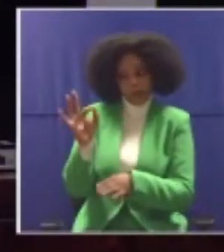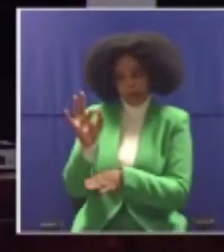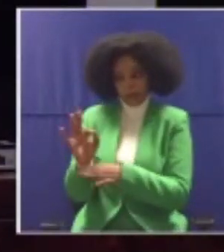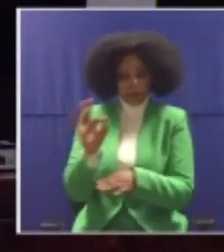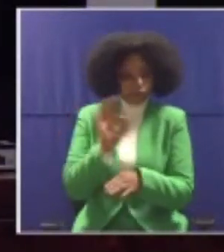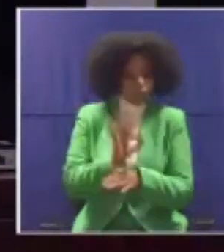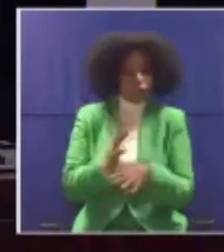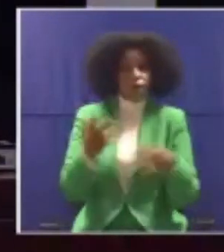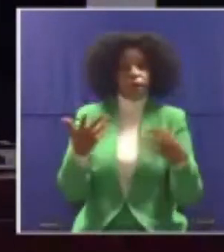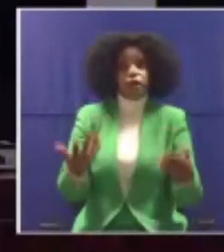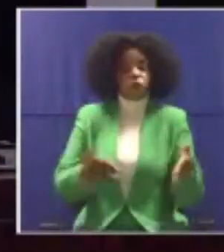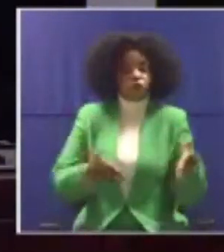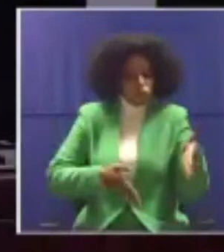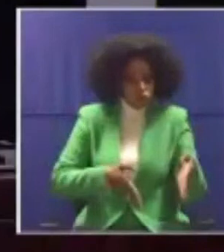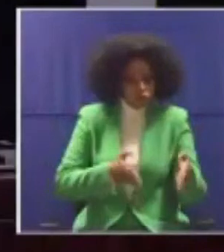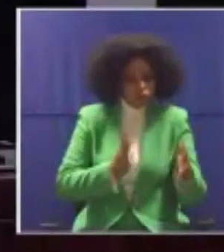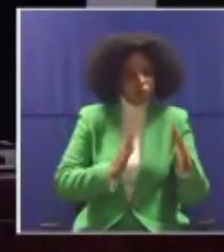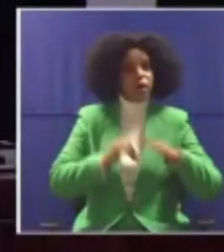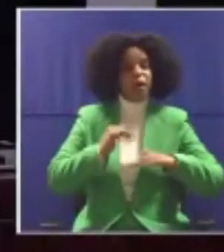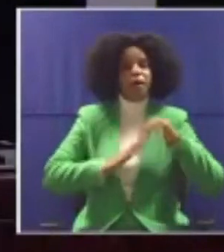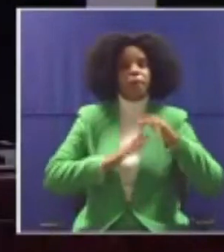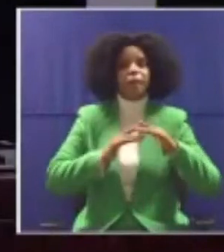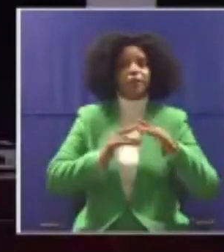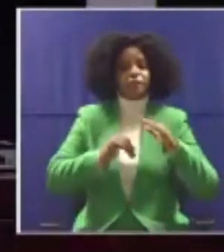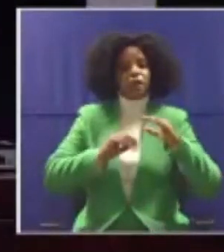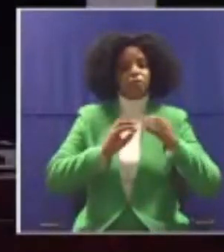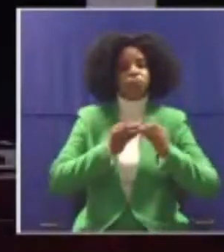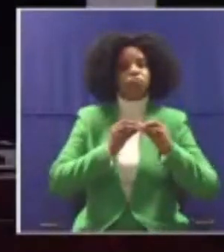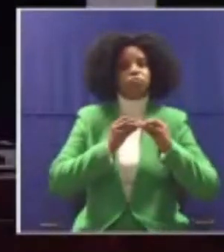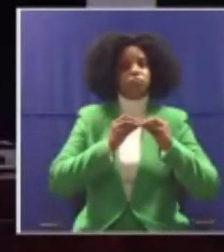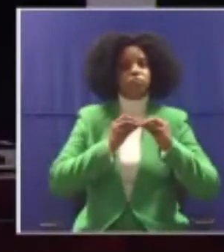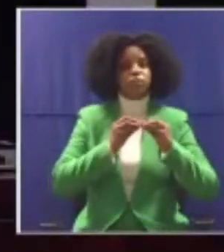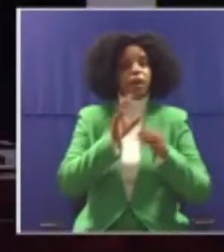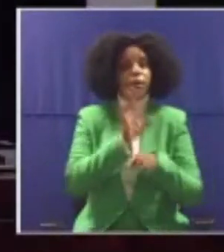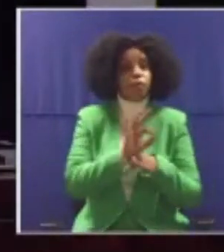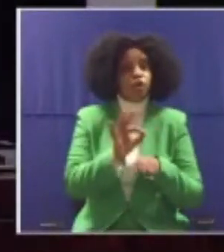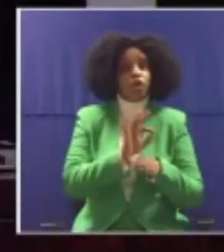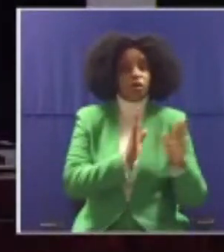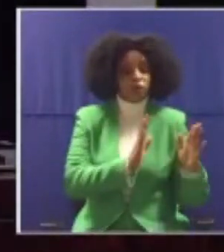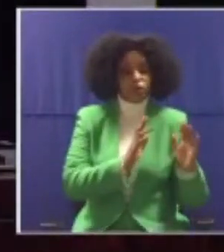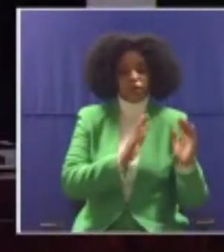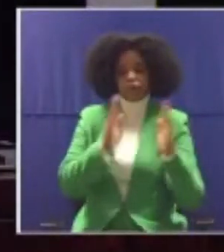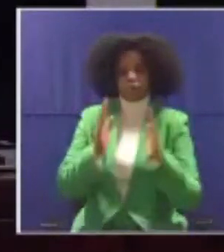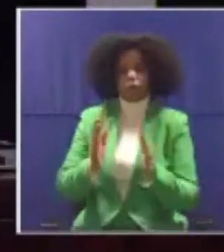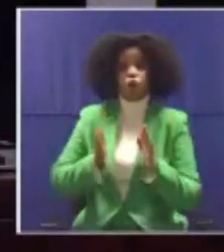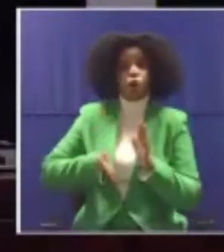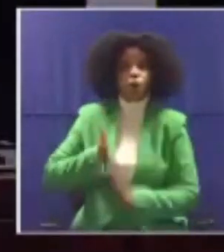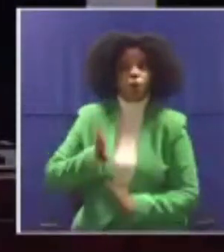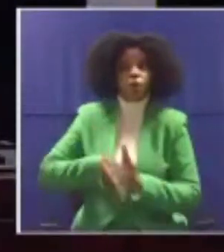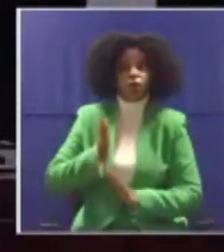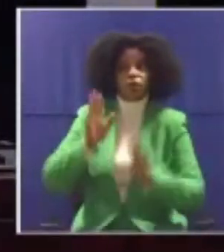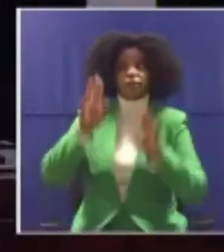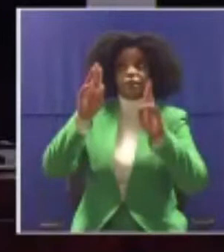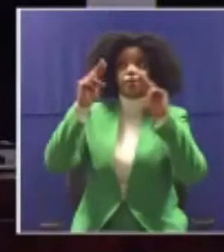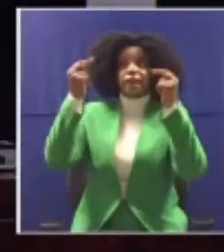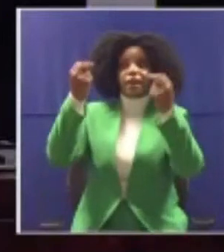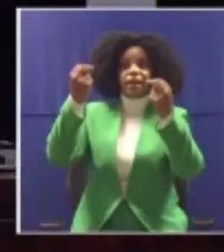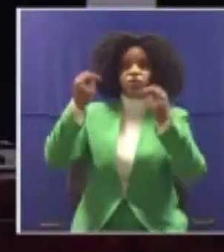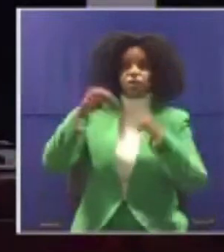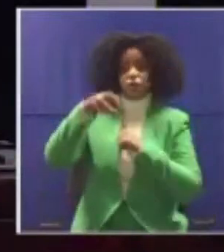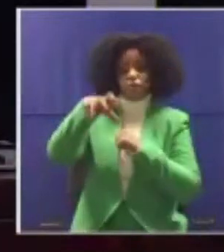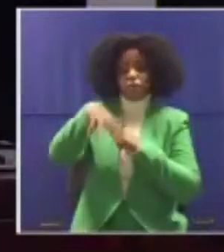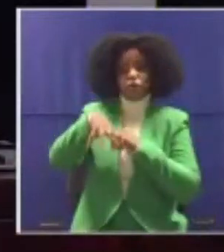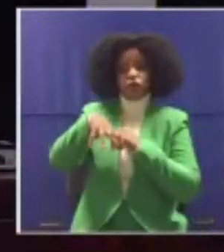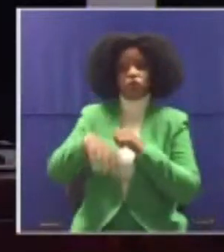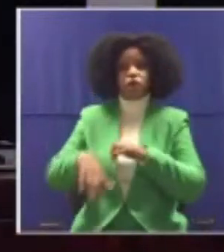infrastructure development plans and operations with national, provincial, and